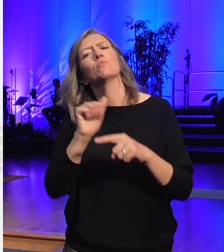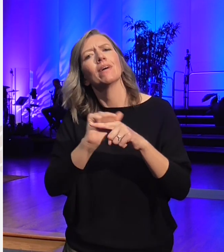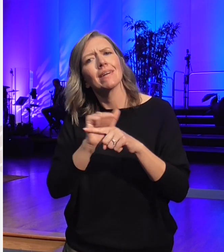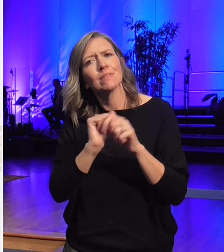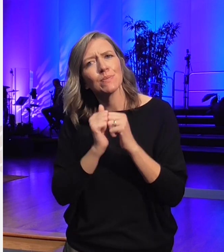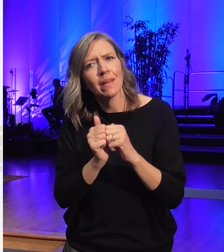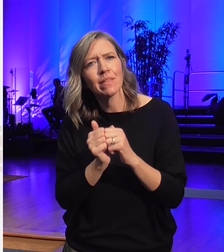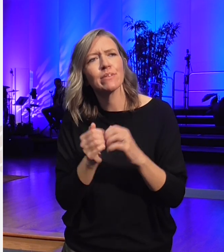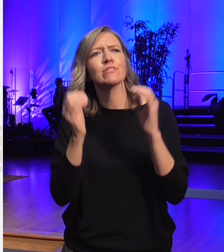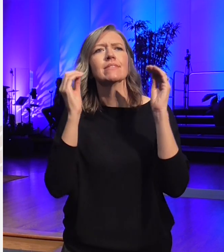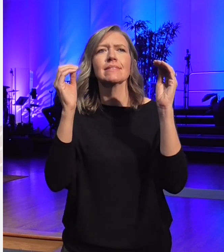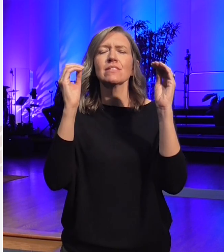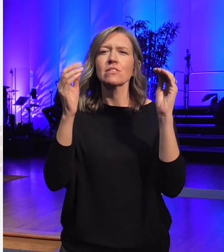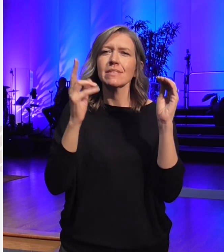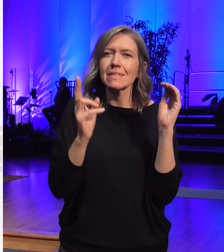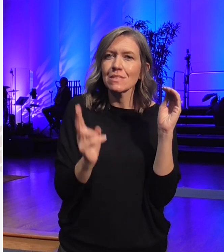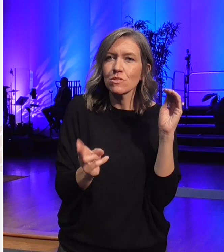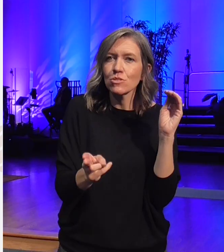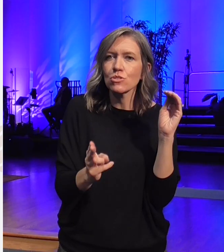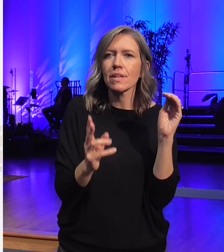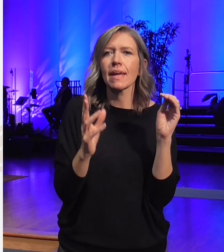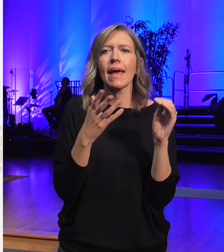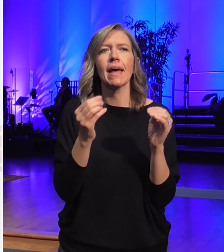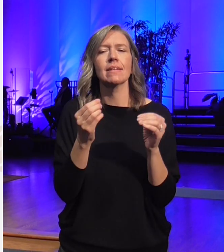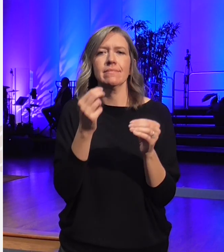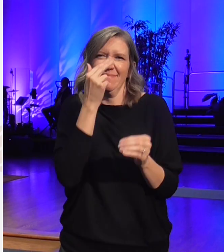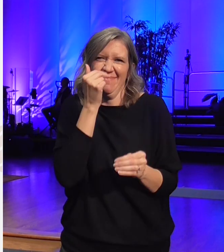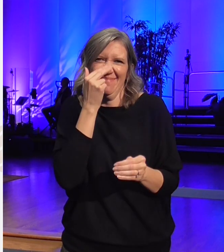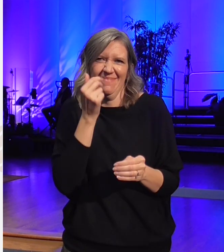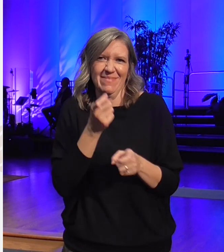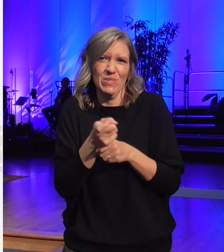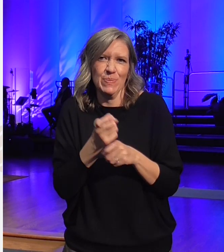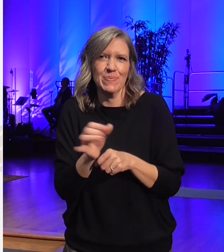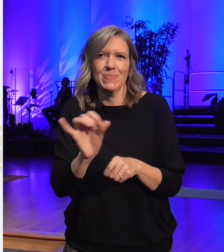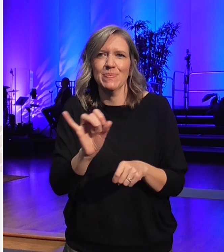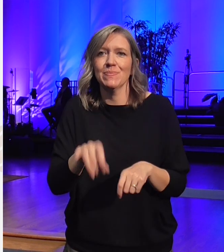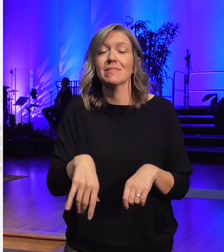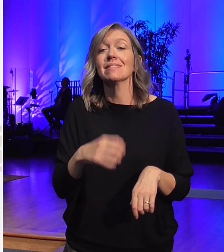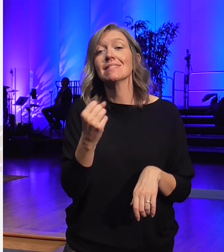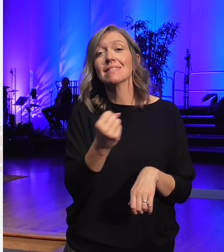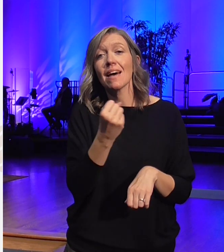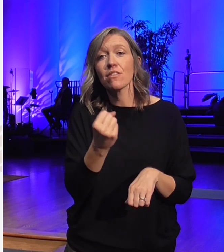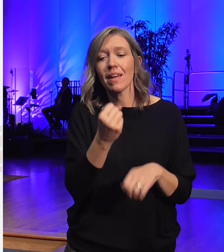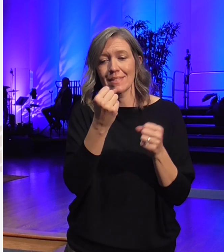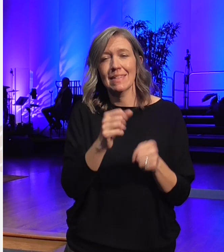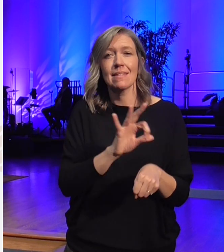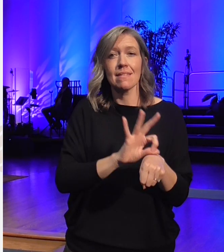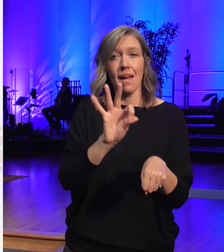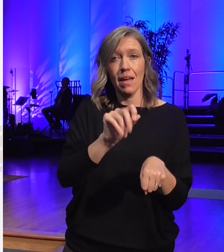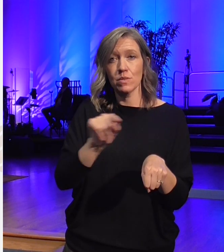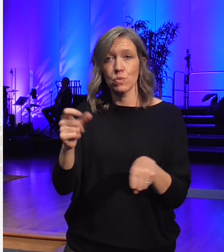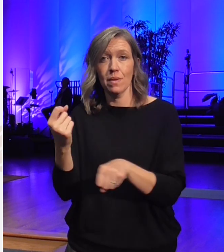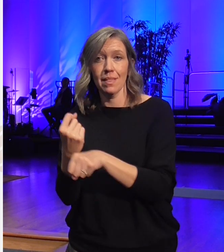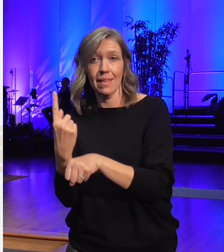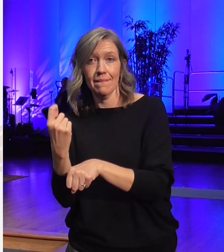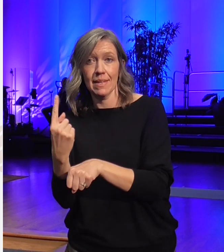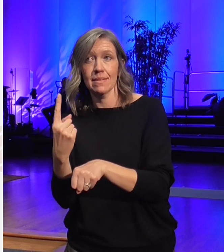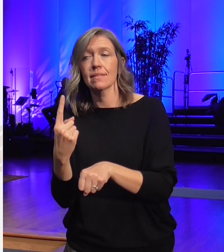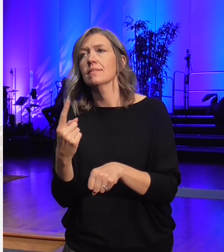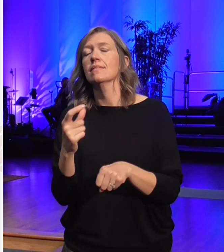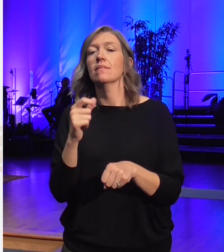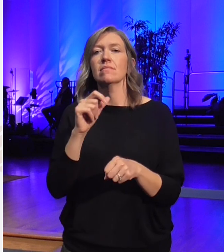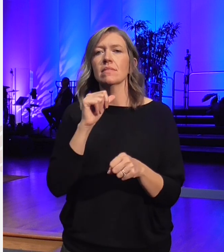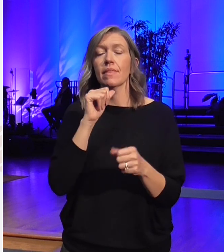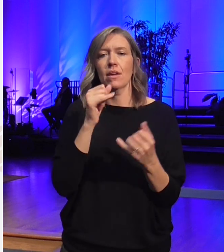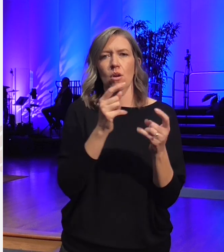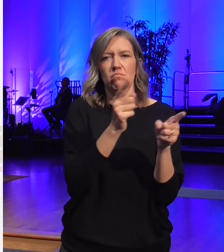some history, and I'll throw in a little laughter as well. They're Saturdays 9 to 11. They're all standalone, so you don't have to come to all